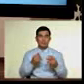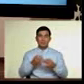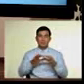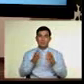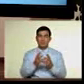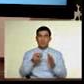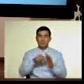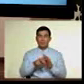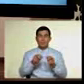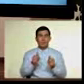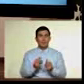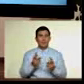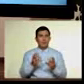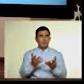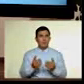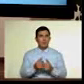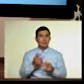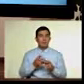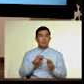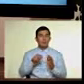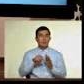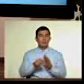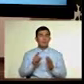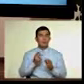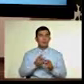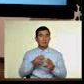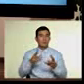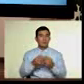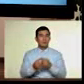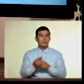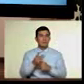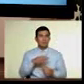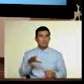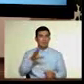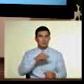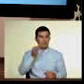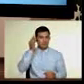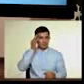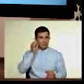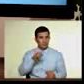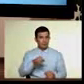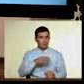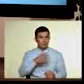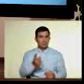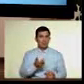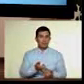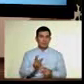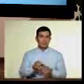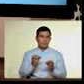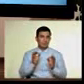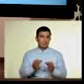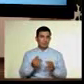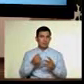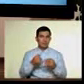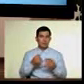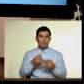ichki tuzilishi qanday? U nimalardan tashkil topgan? Yodingizga tushgan bo'lsa, juda to'g'ri. Yer